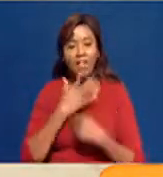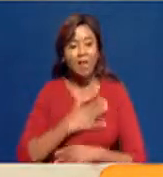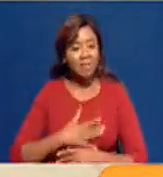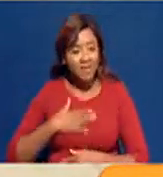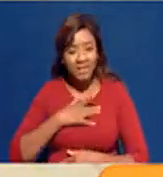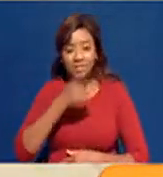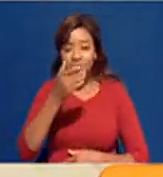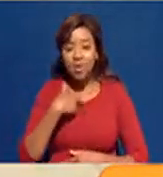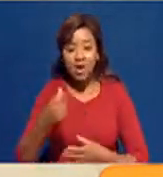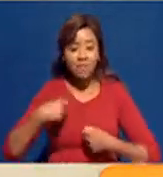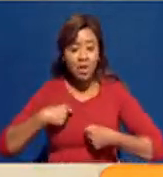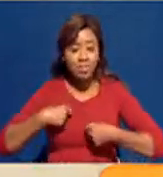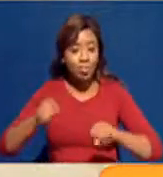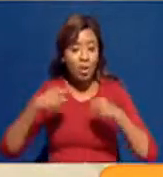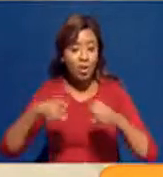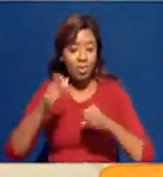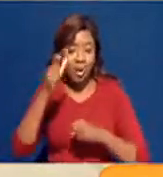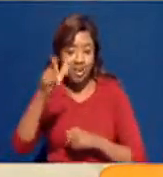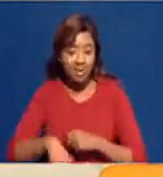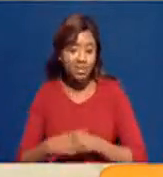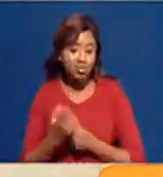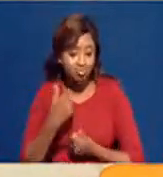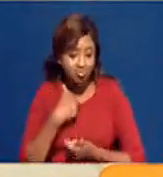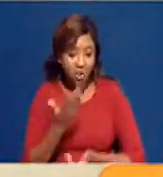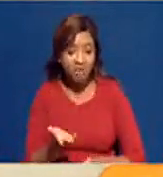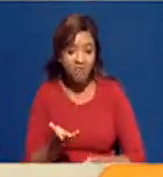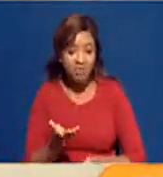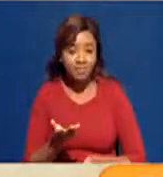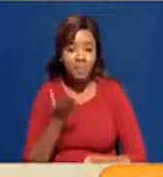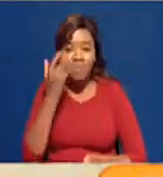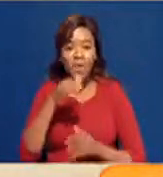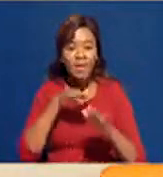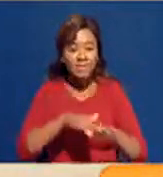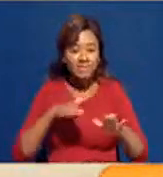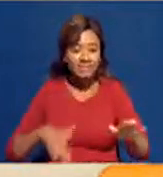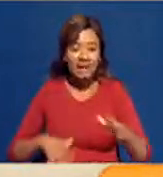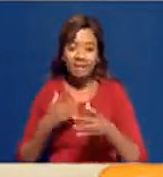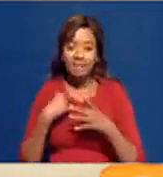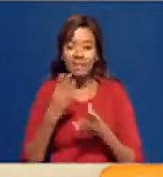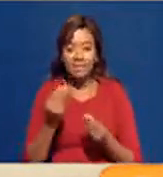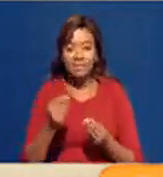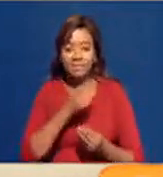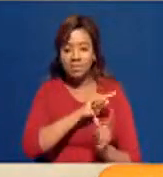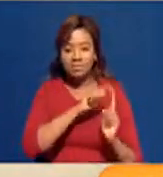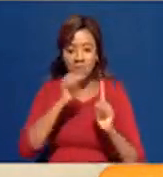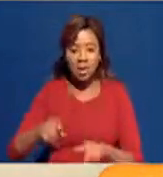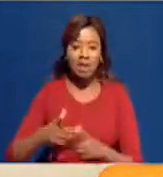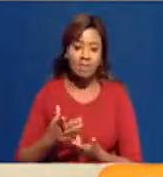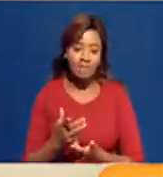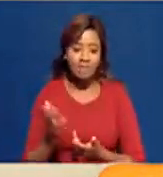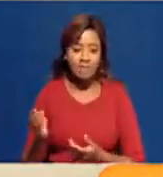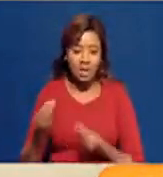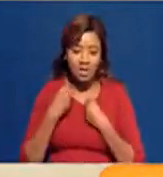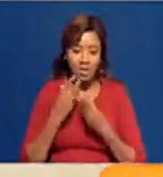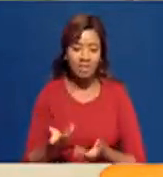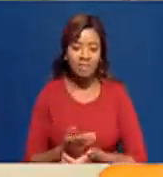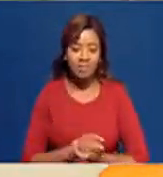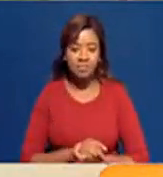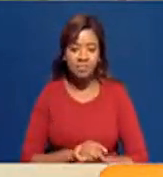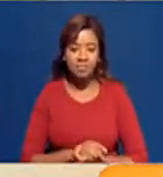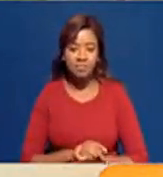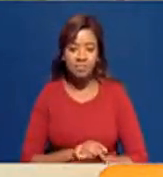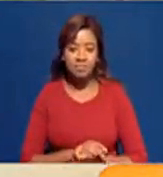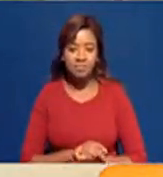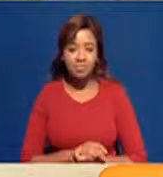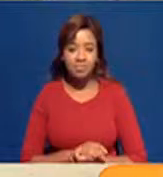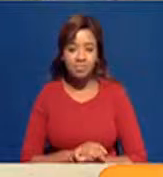any riders? Ukona mtu yeyote rider mwenye kusababu ya jam, it is easier. Aniharakishi? Aniharakishie.